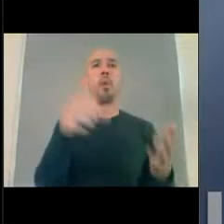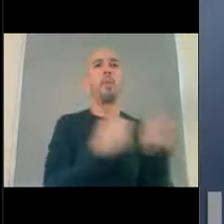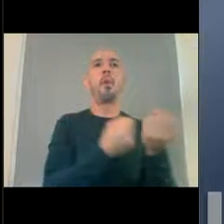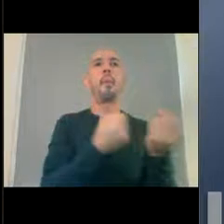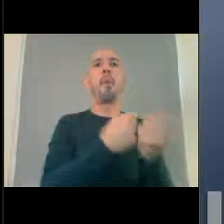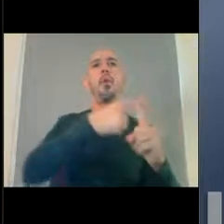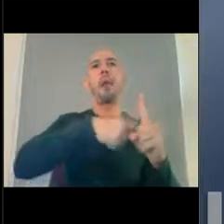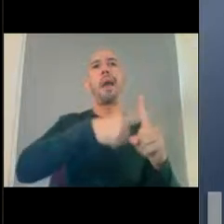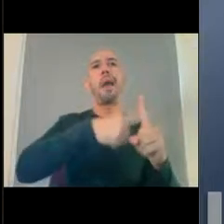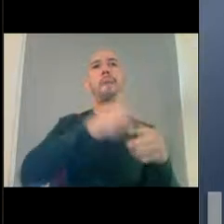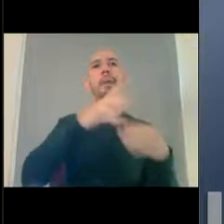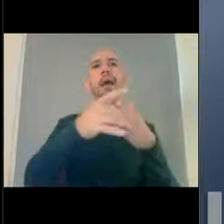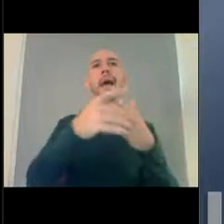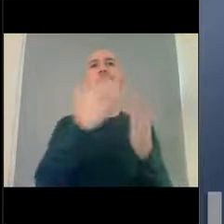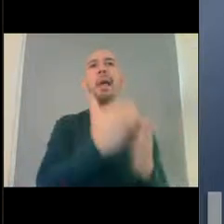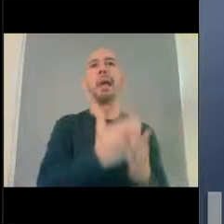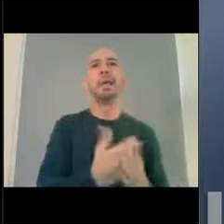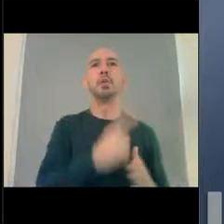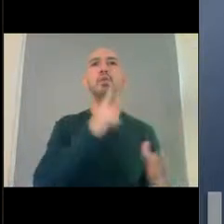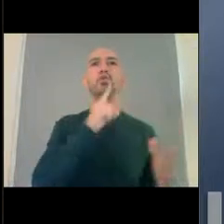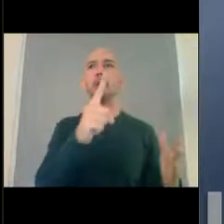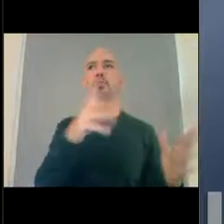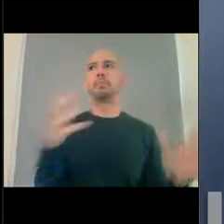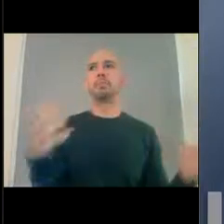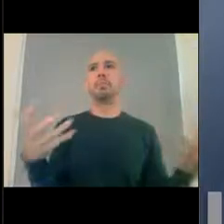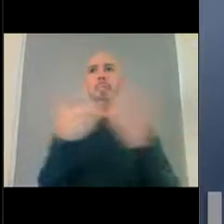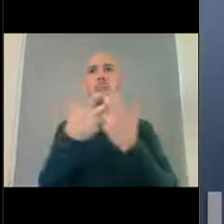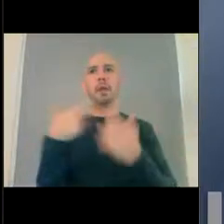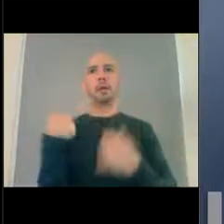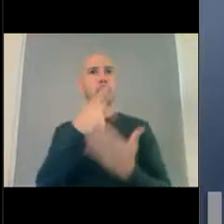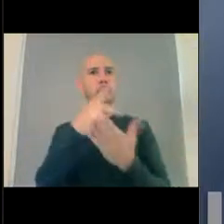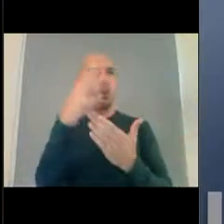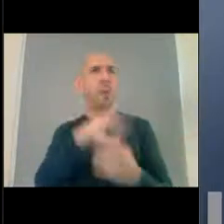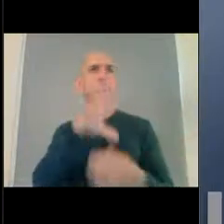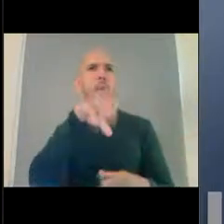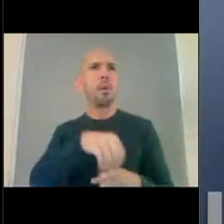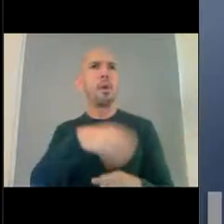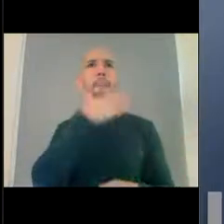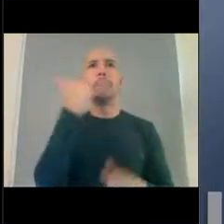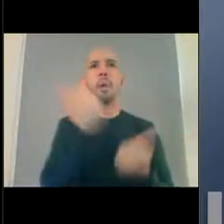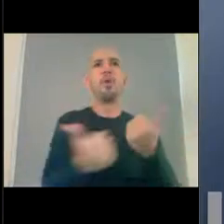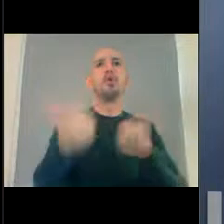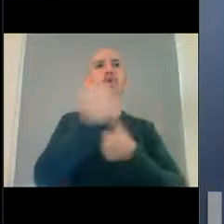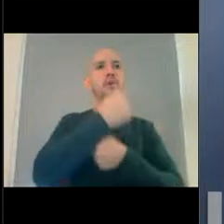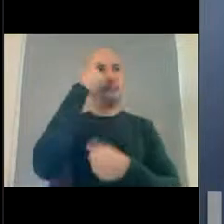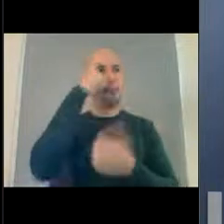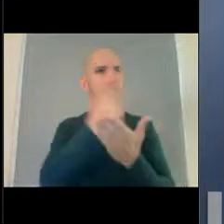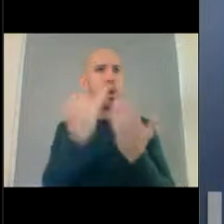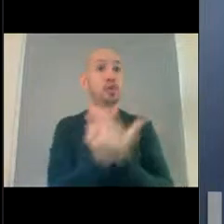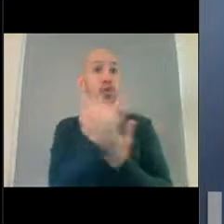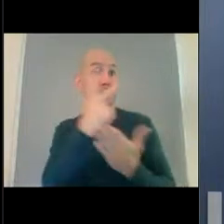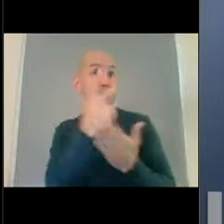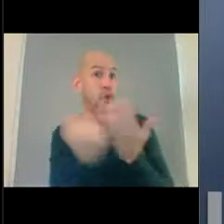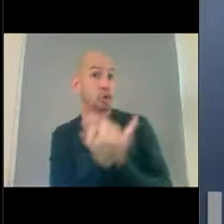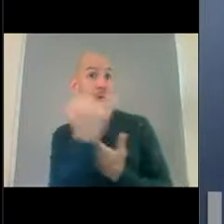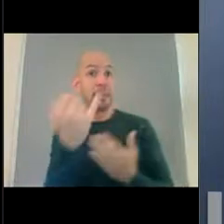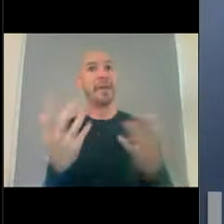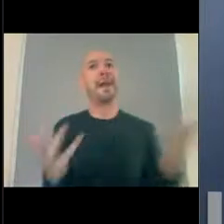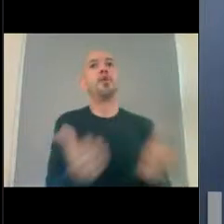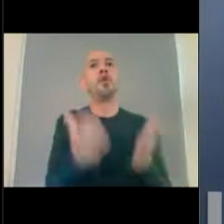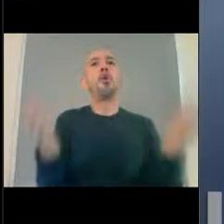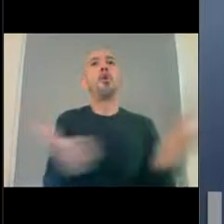infrastructure strategies relevant to our programs including better prioritization of projects that encourage modes shift and support the transition to